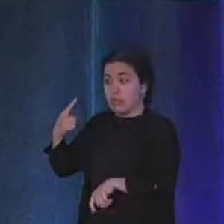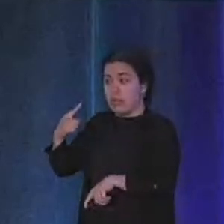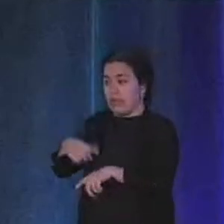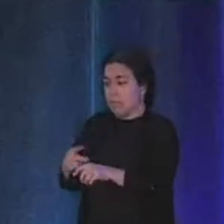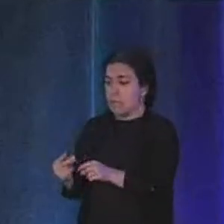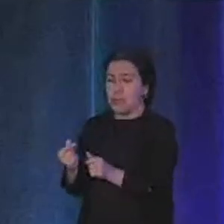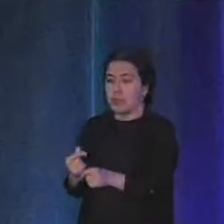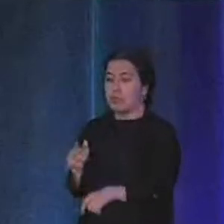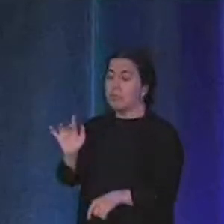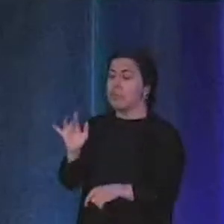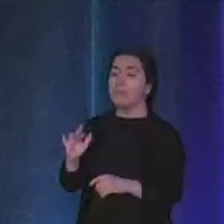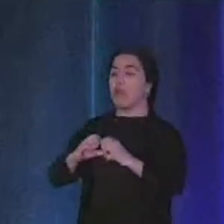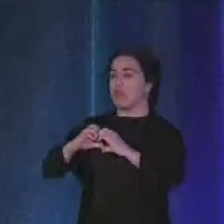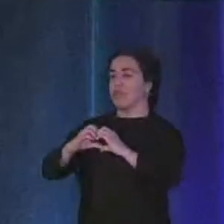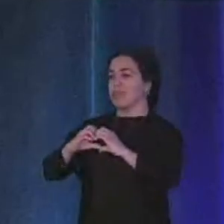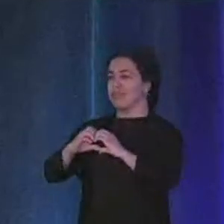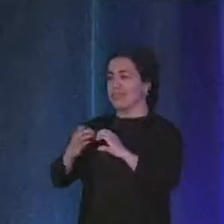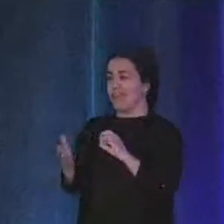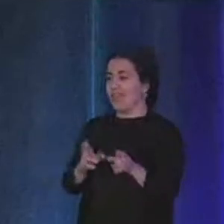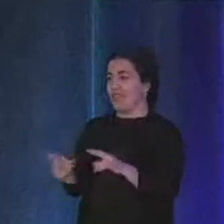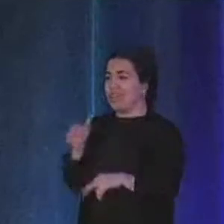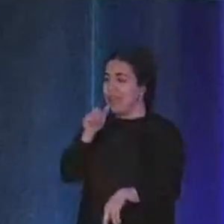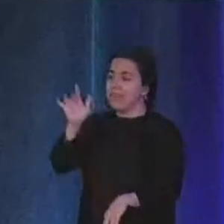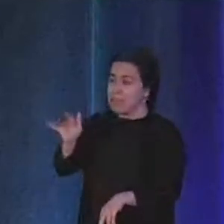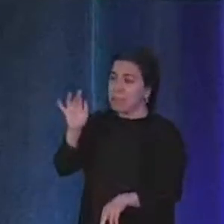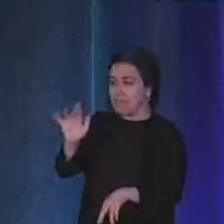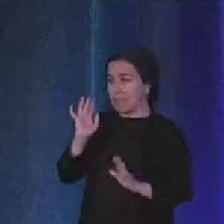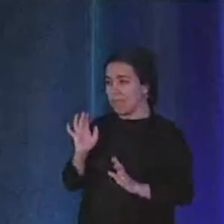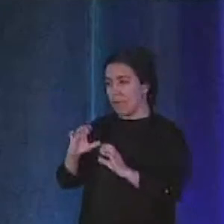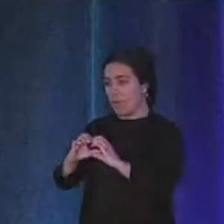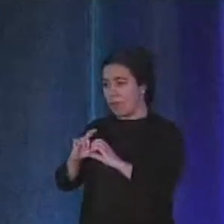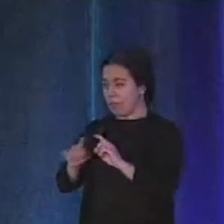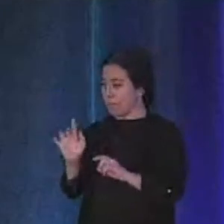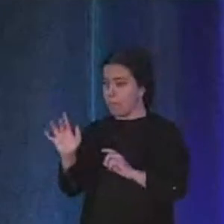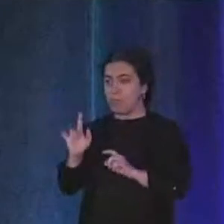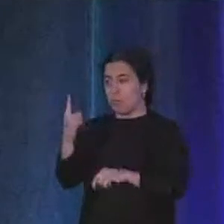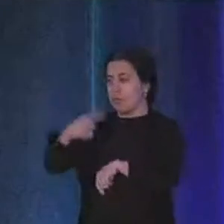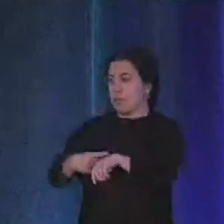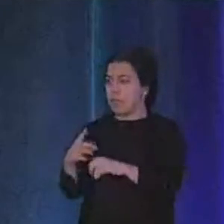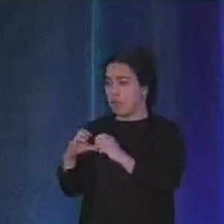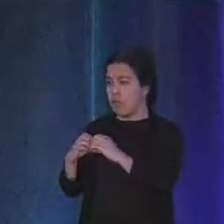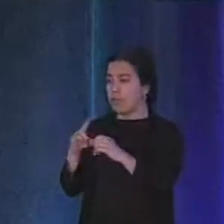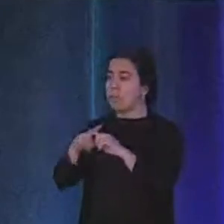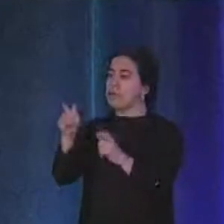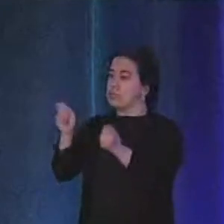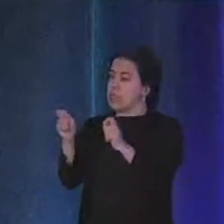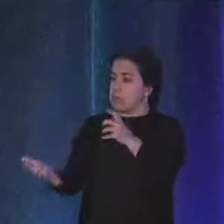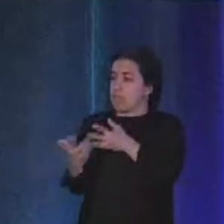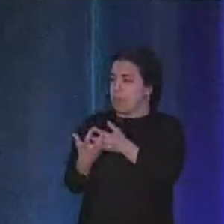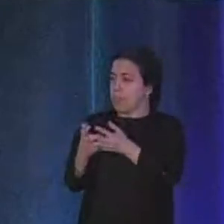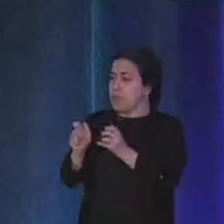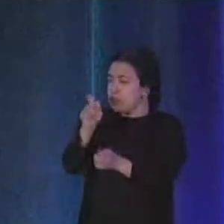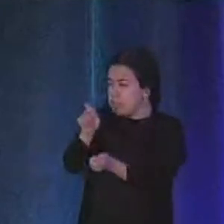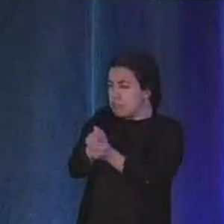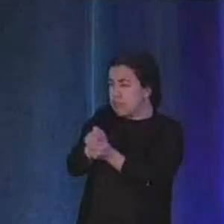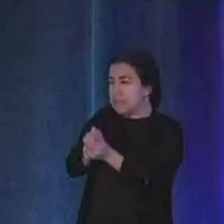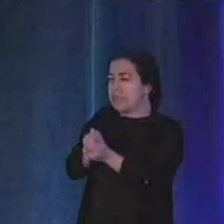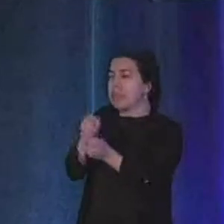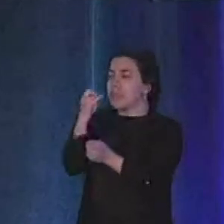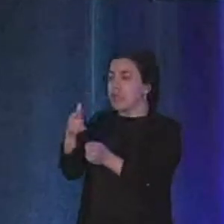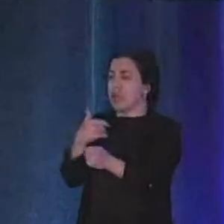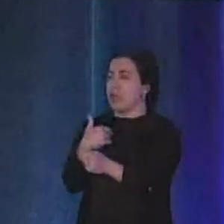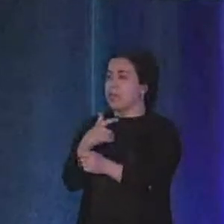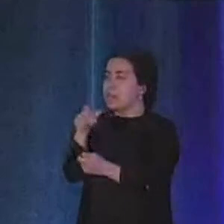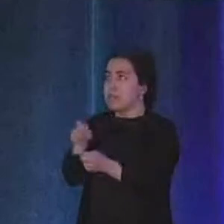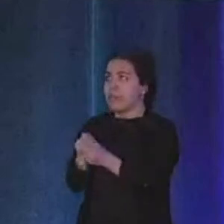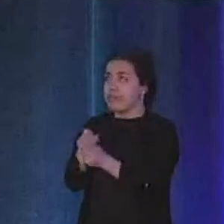a heart or whatever. And it's customizable to the point where you could even do more specific workflows for that. If you like had a specific emoji, you always